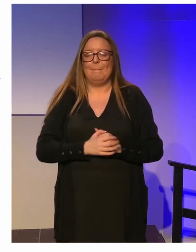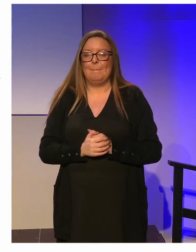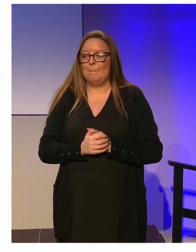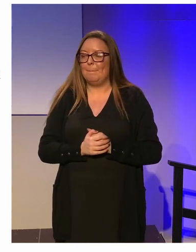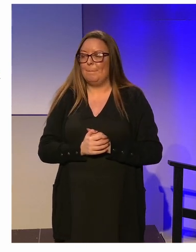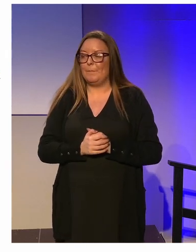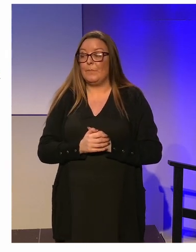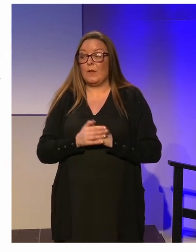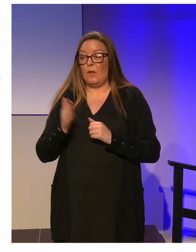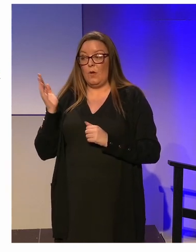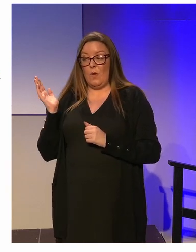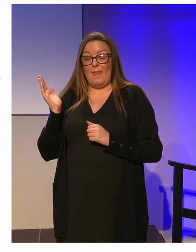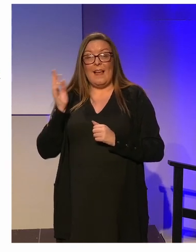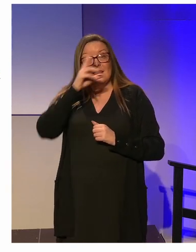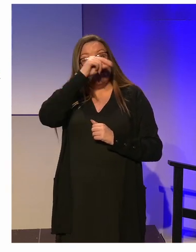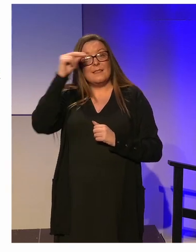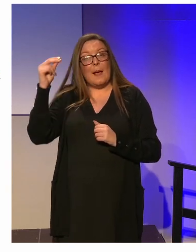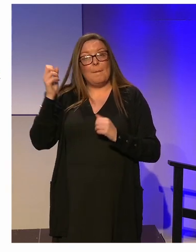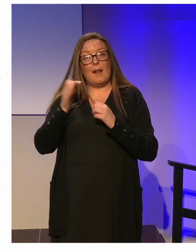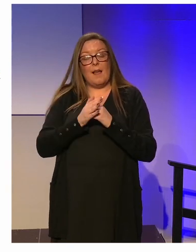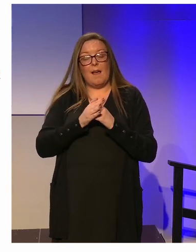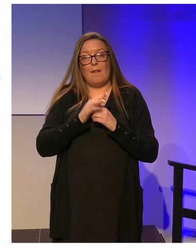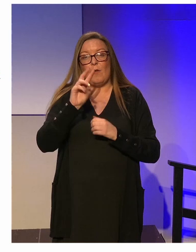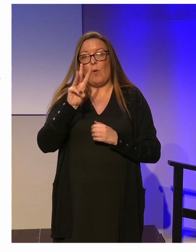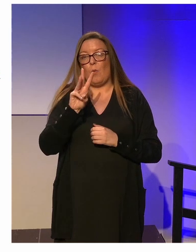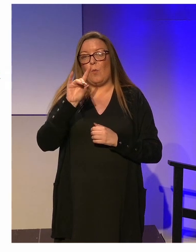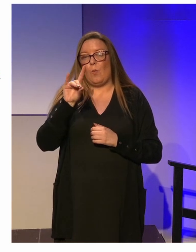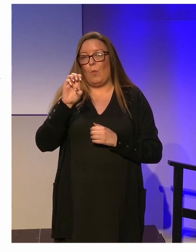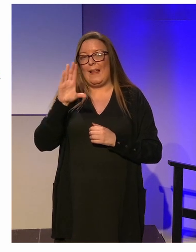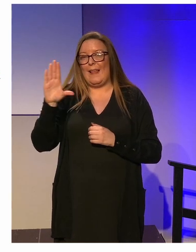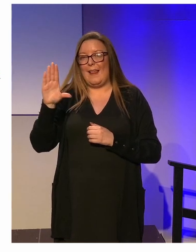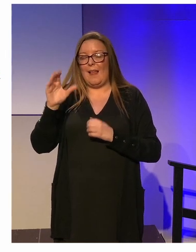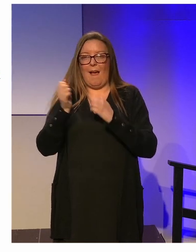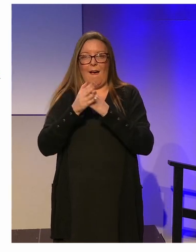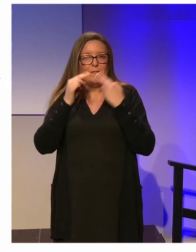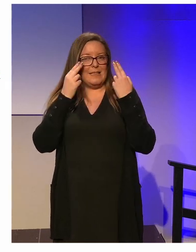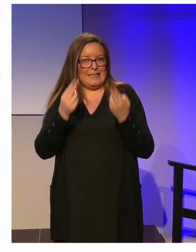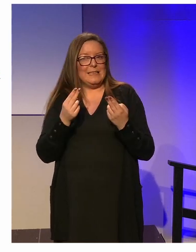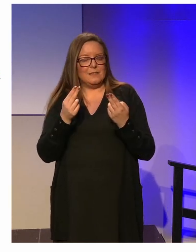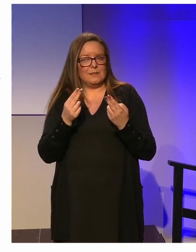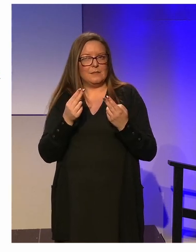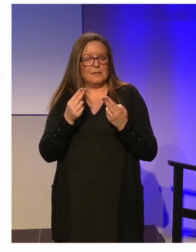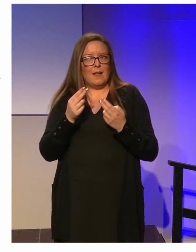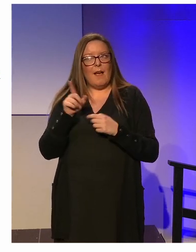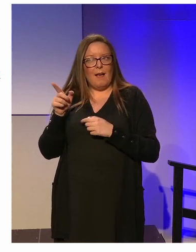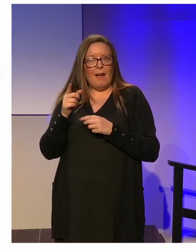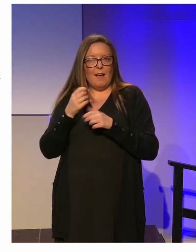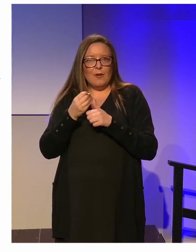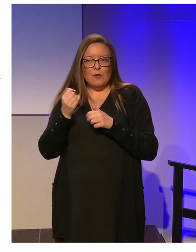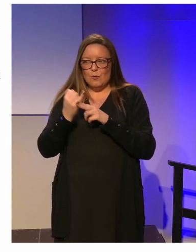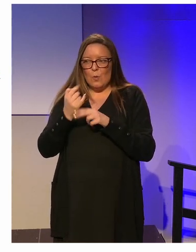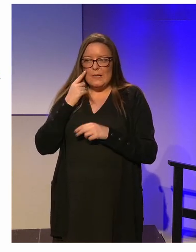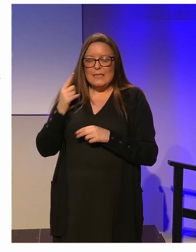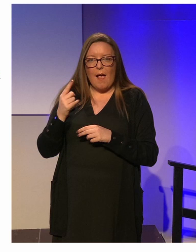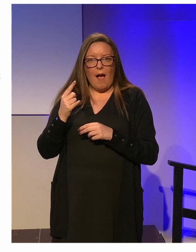that's an example of our wheel of need. And on an initial glance, when other schools have seen it, they go, oh my God, they love that, it's a